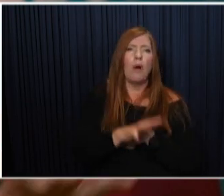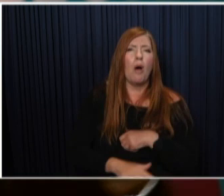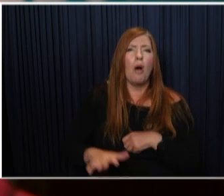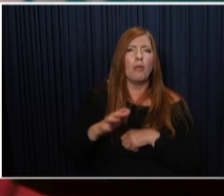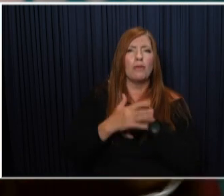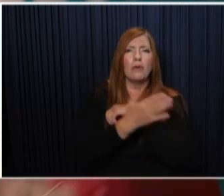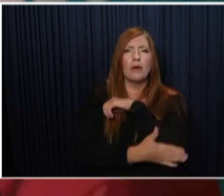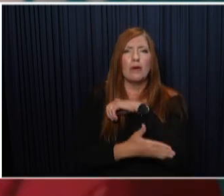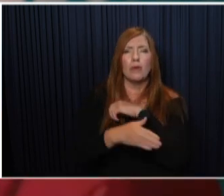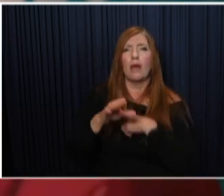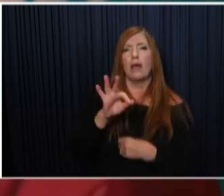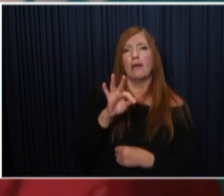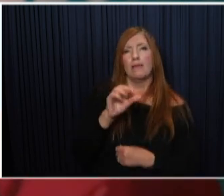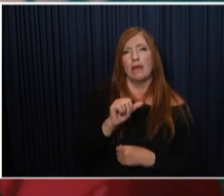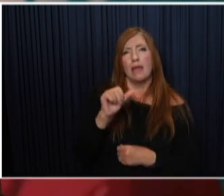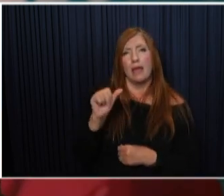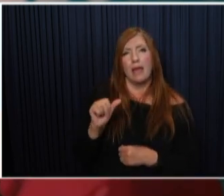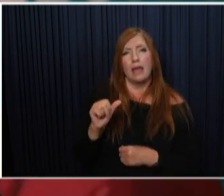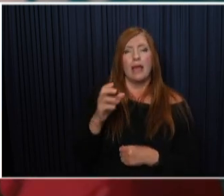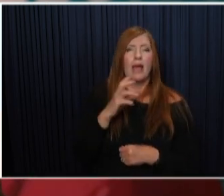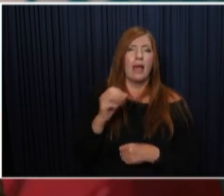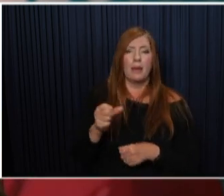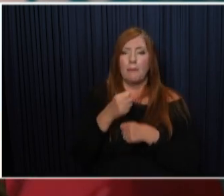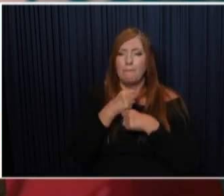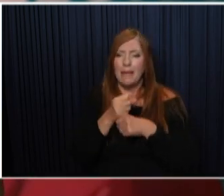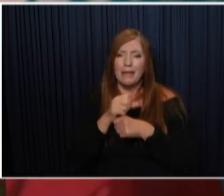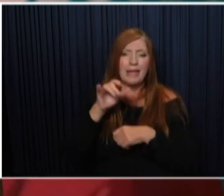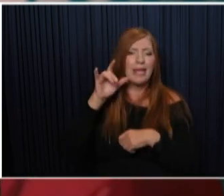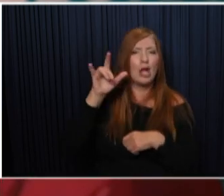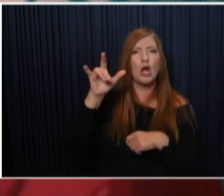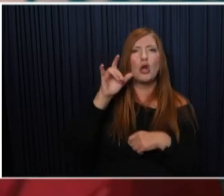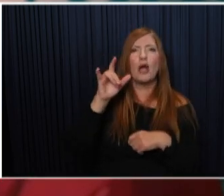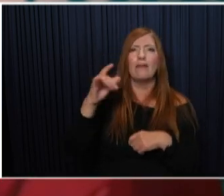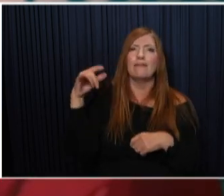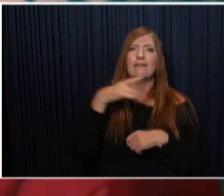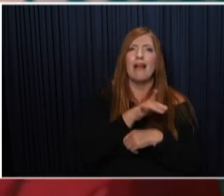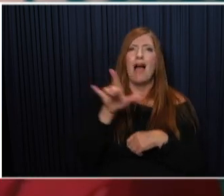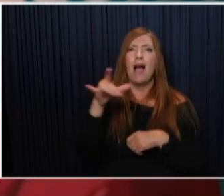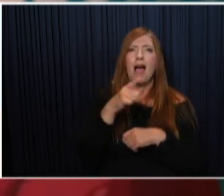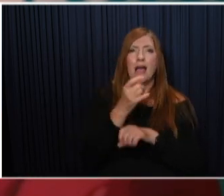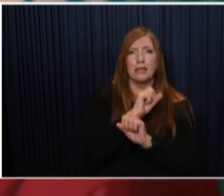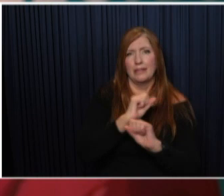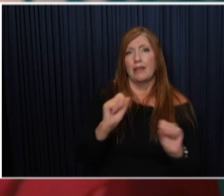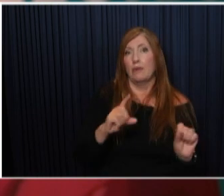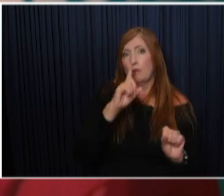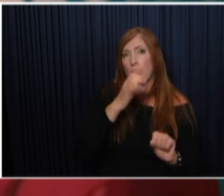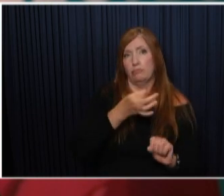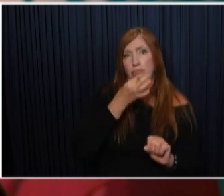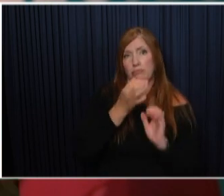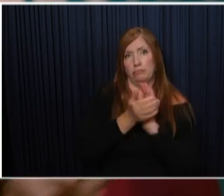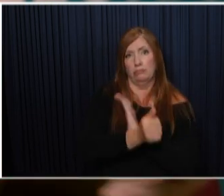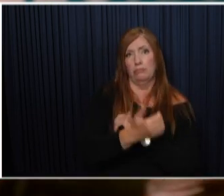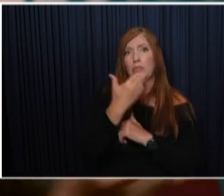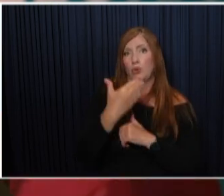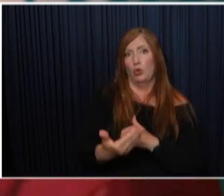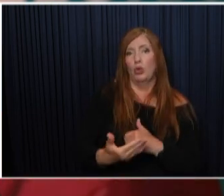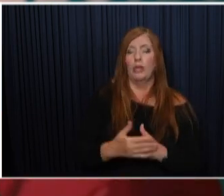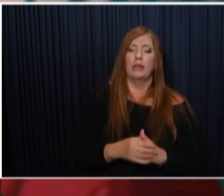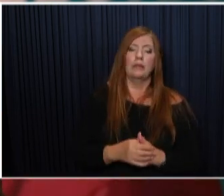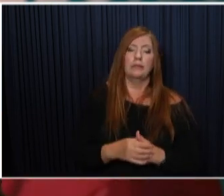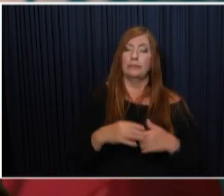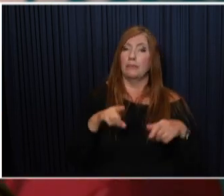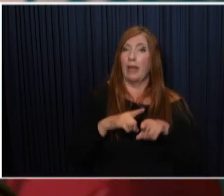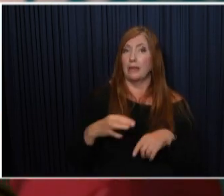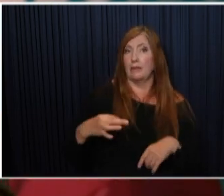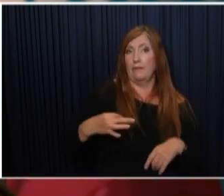FAA and making our aircrafts fly safely. They're very good at that. As a